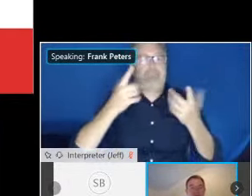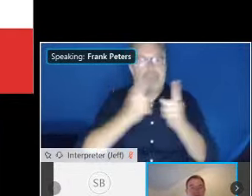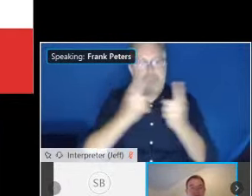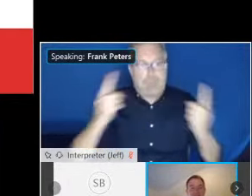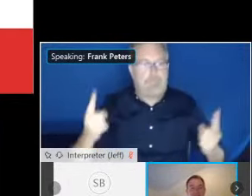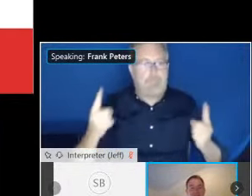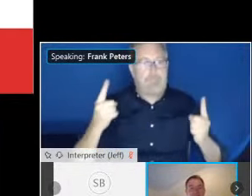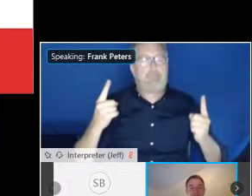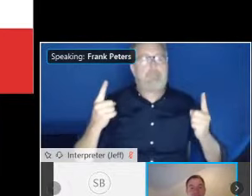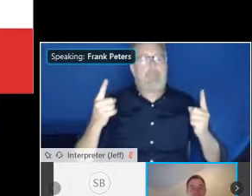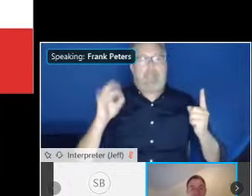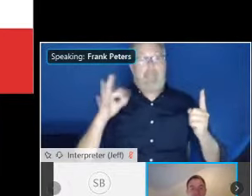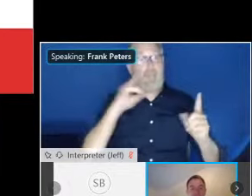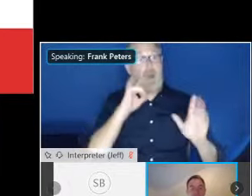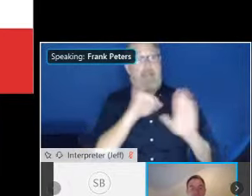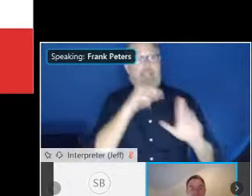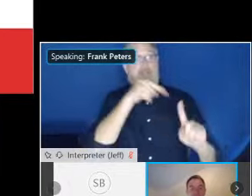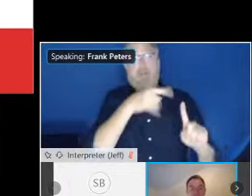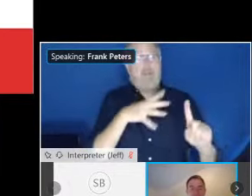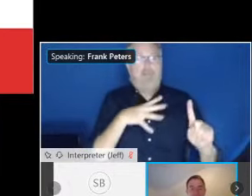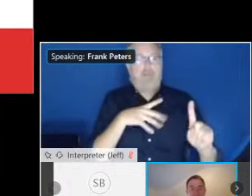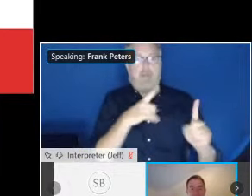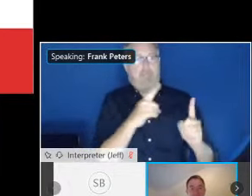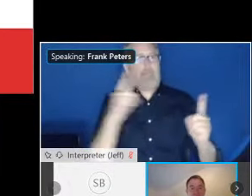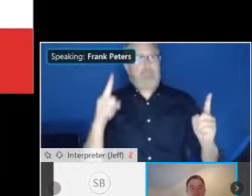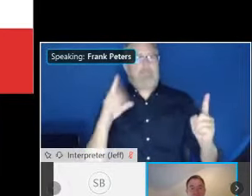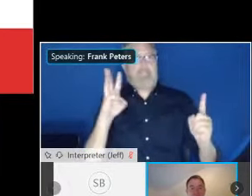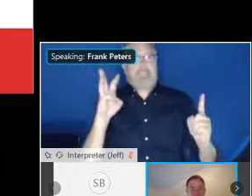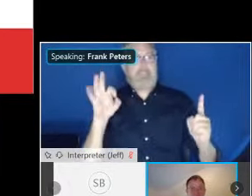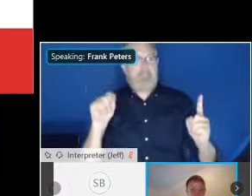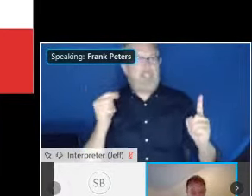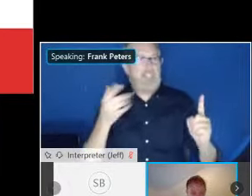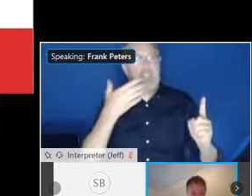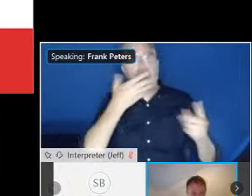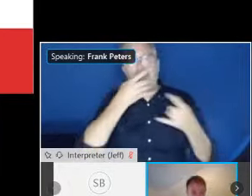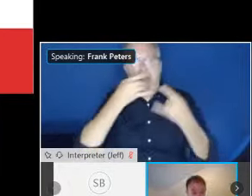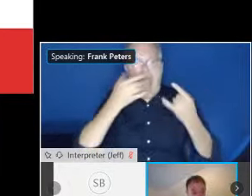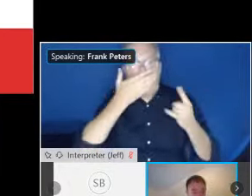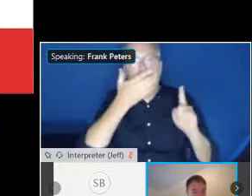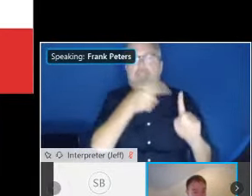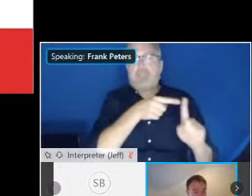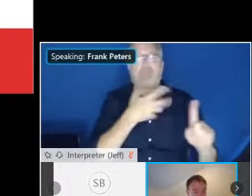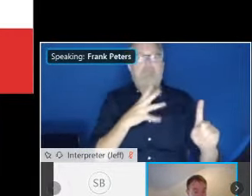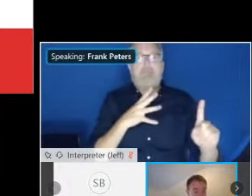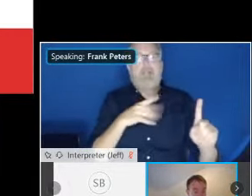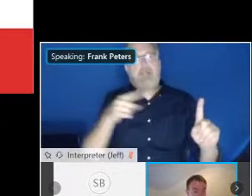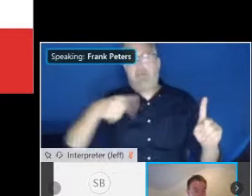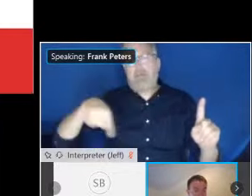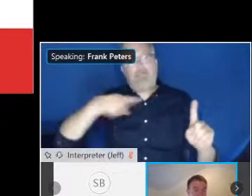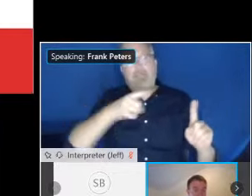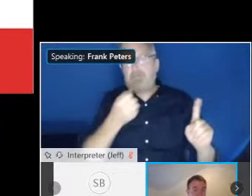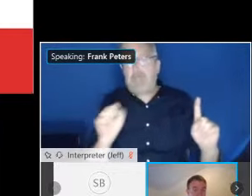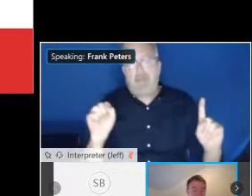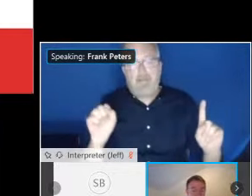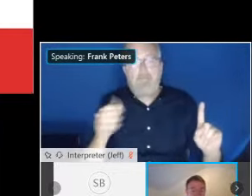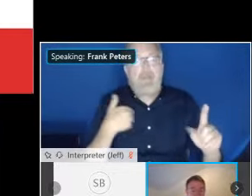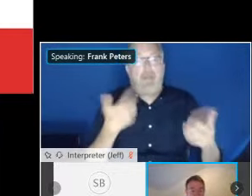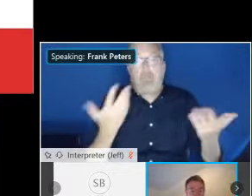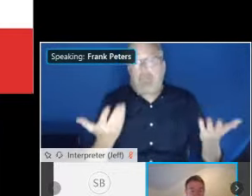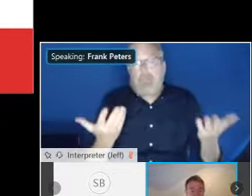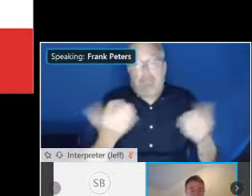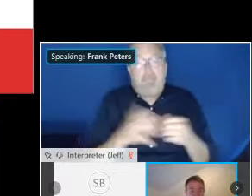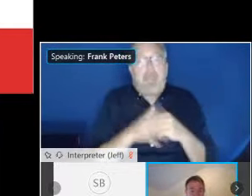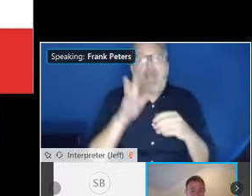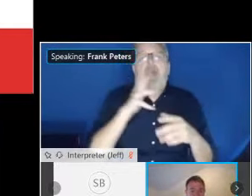there are positive cases identified other than provide us the information through the sidebox. The second notification is the Dean of